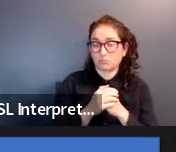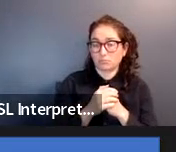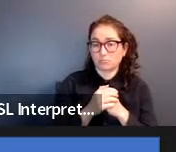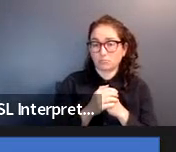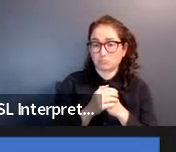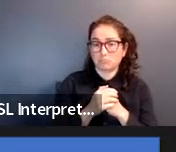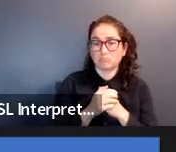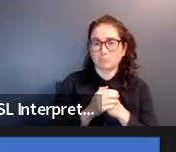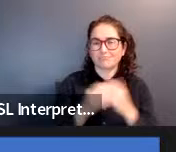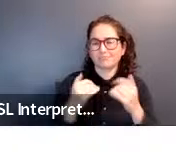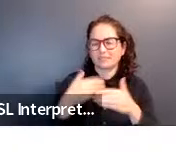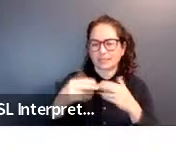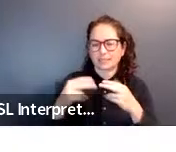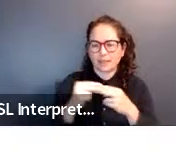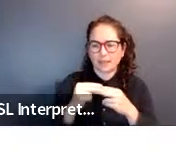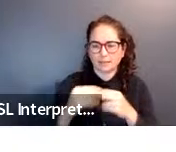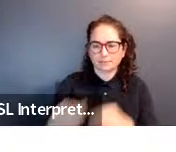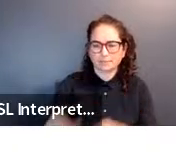if you could go to the next slide.